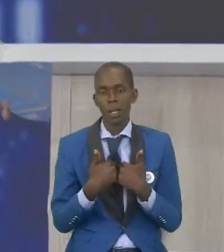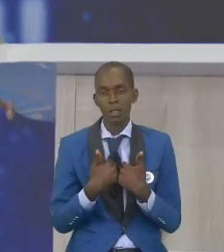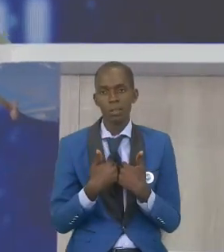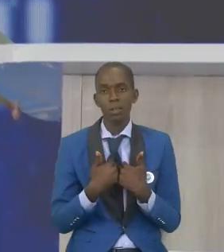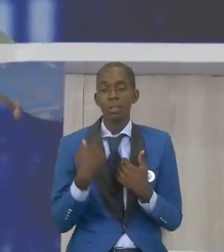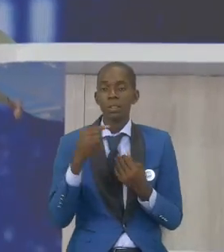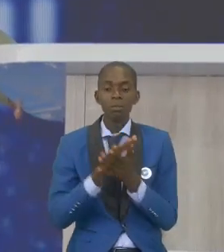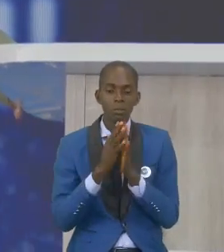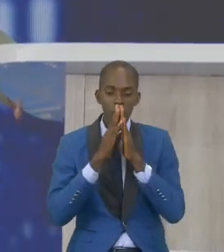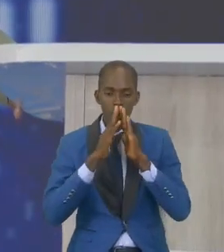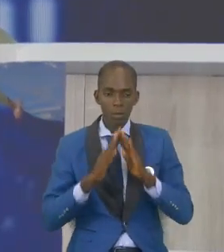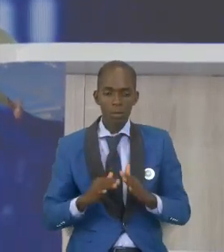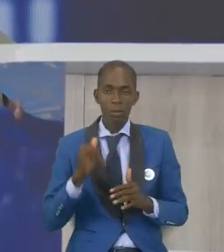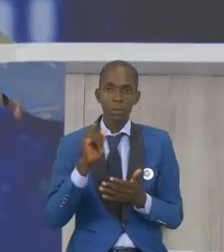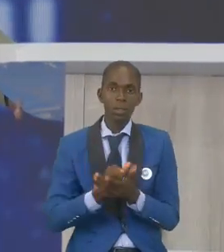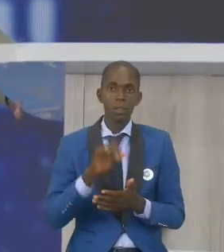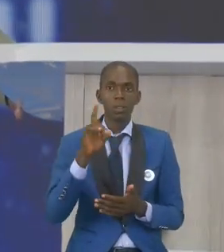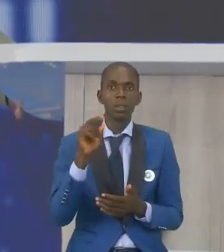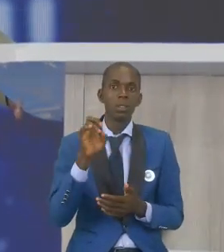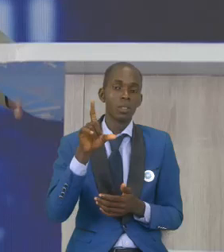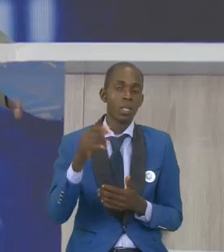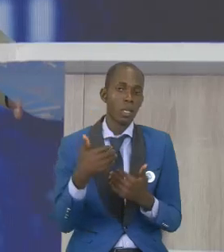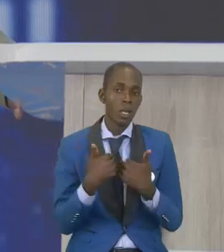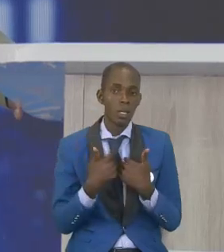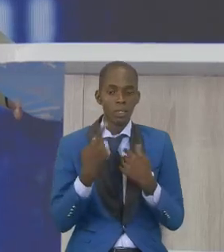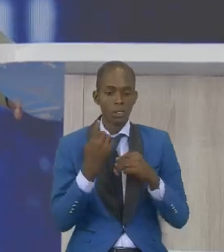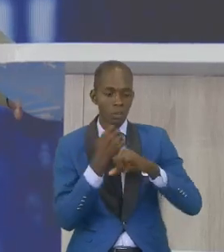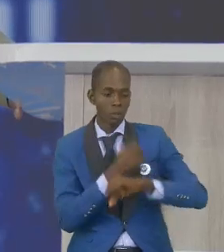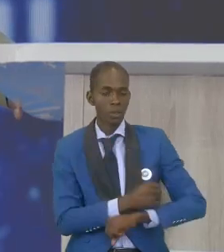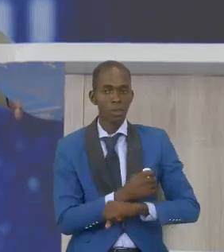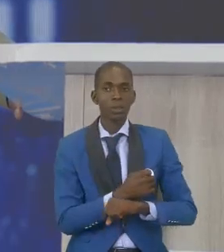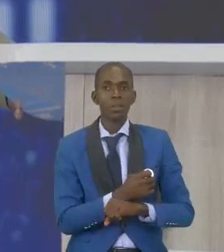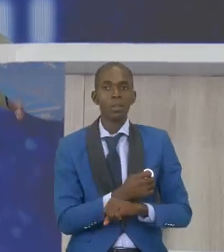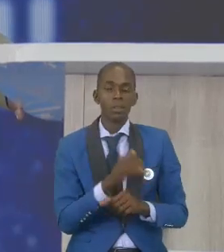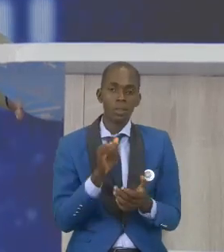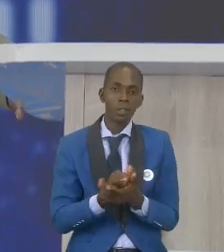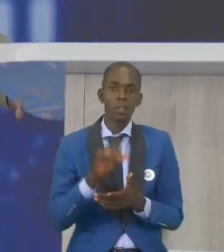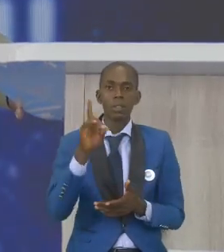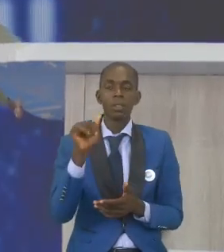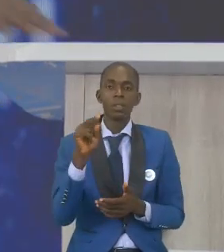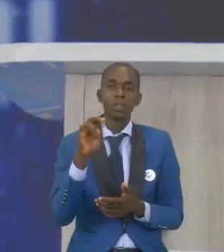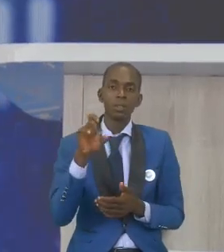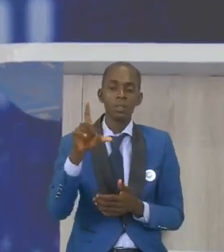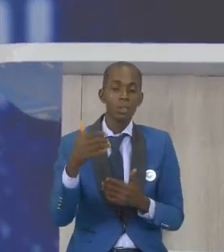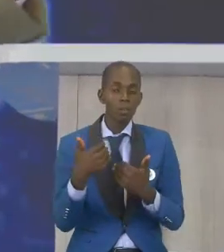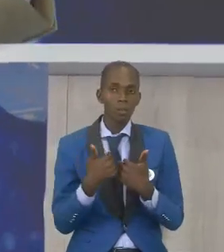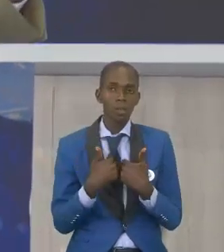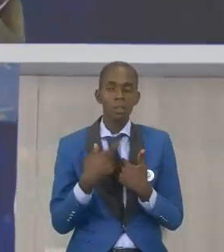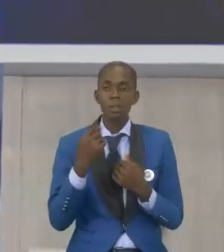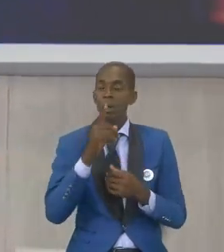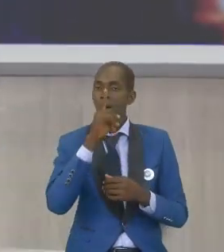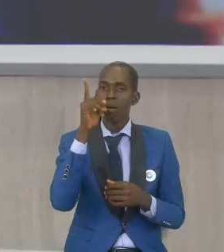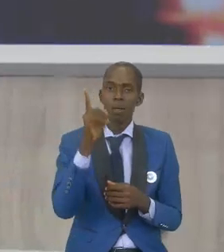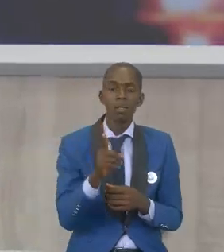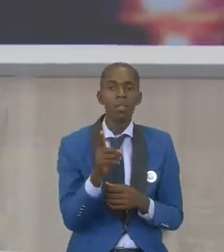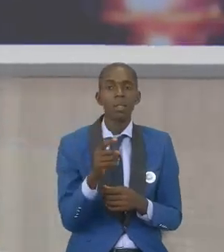that Daniel had, the protection, the preservation that Daniel had, the assurance